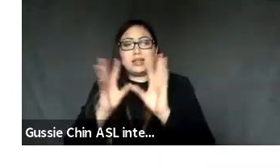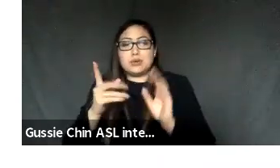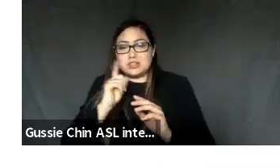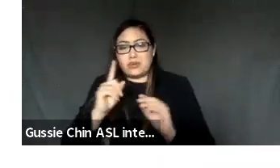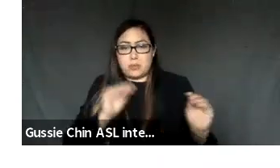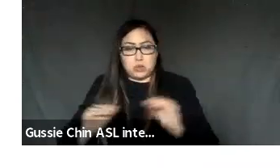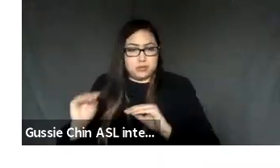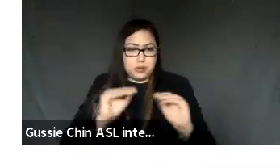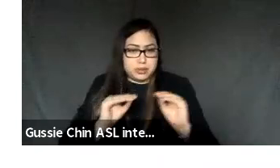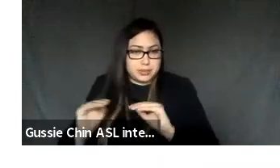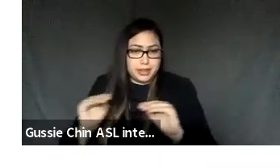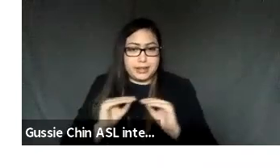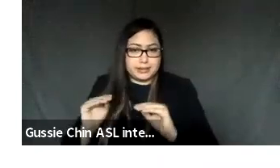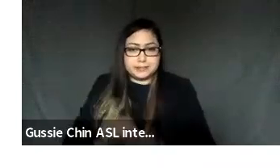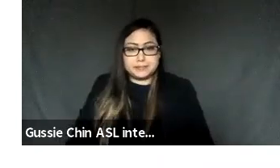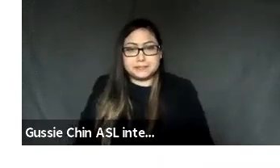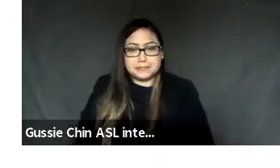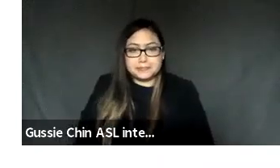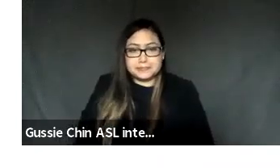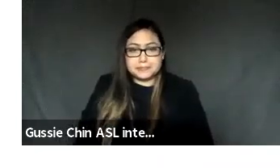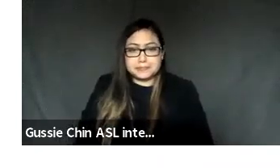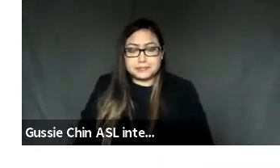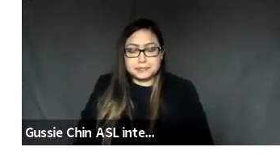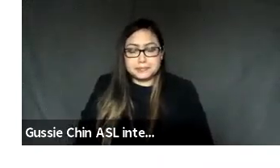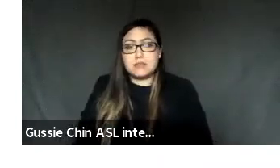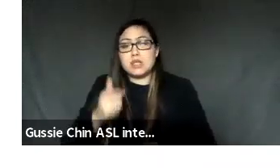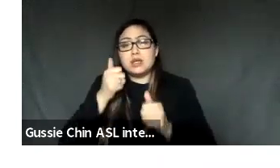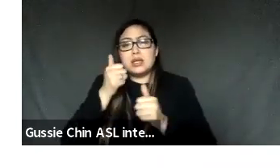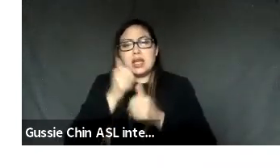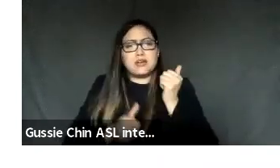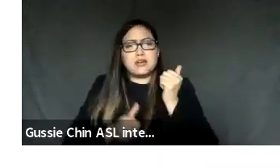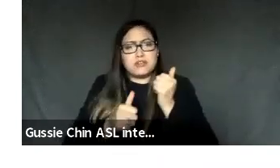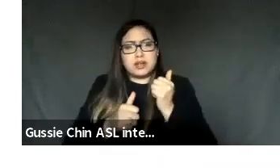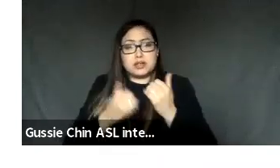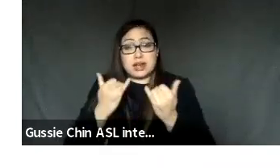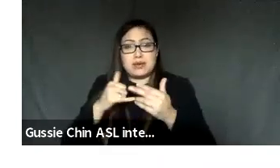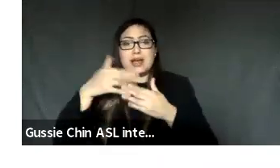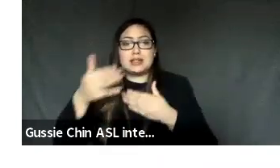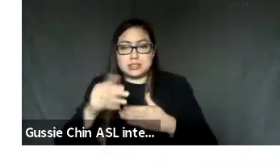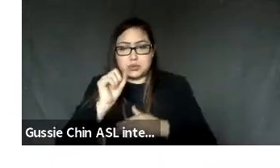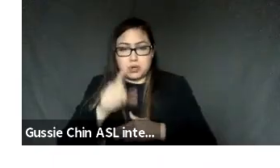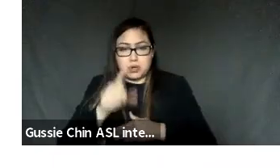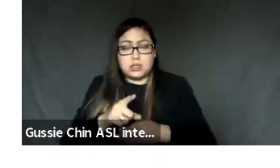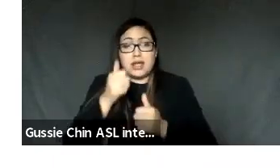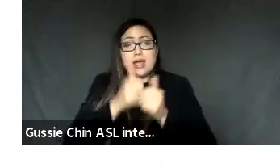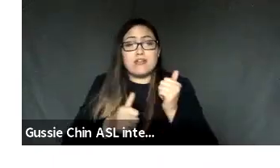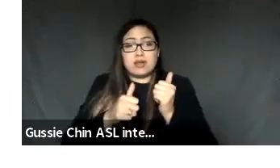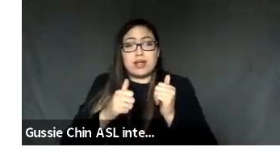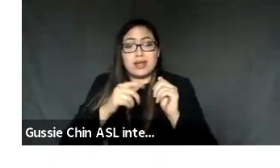All right. The next question, does every exam room require a 5-foot turnaround?